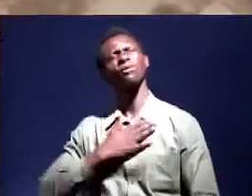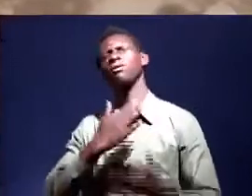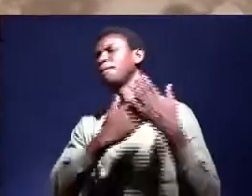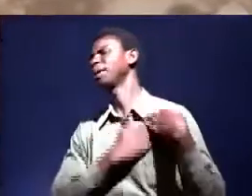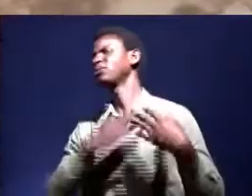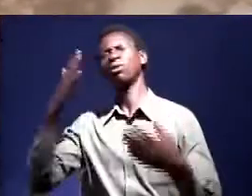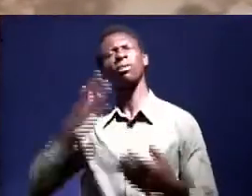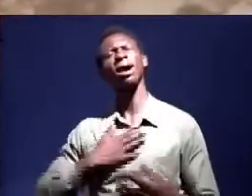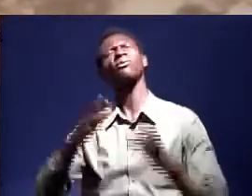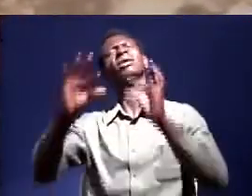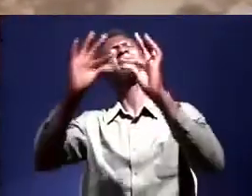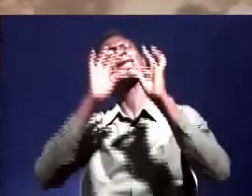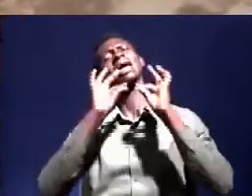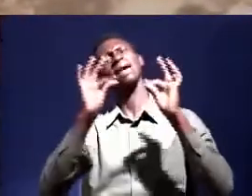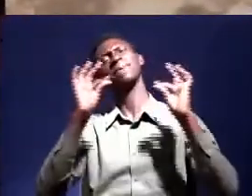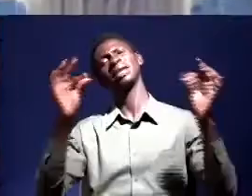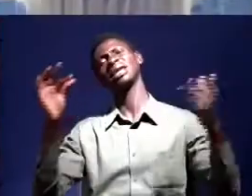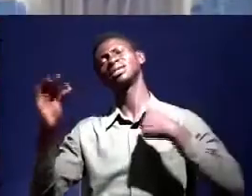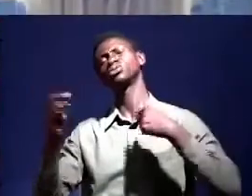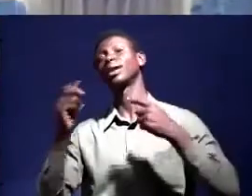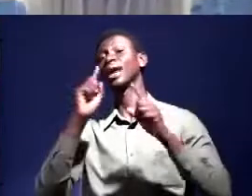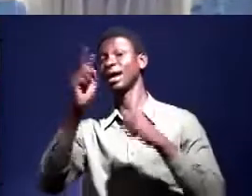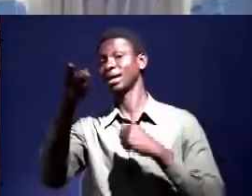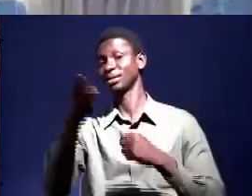It's one thing to please your father.